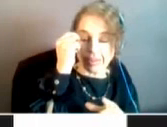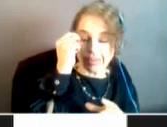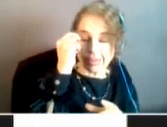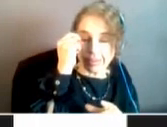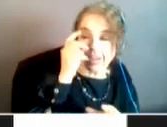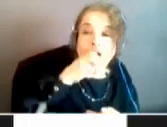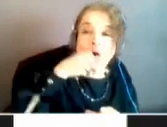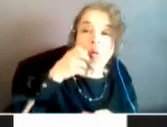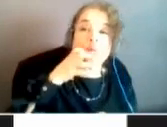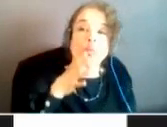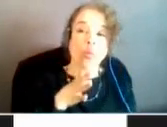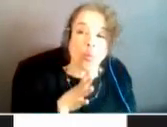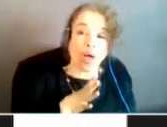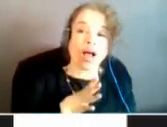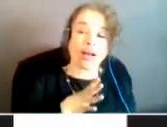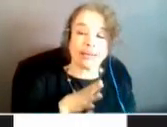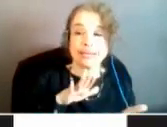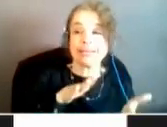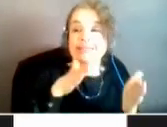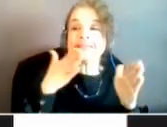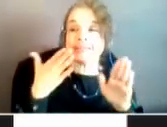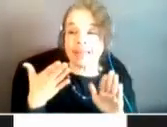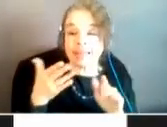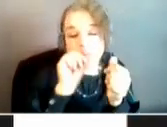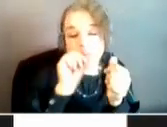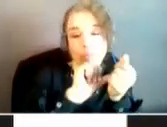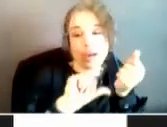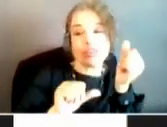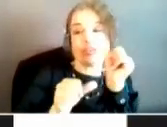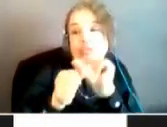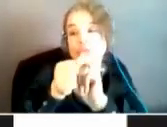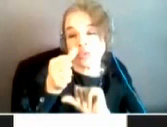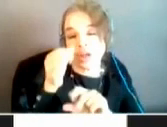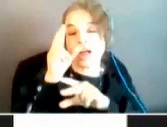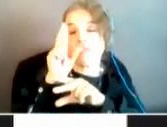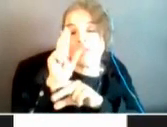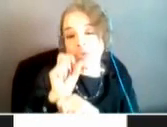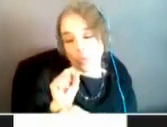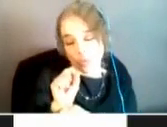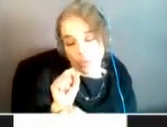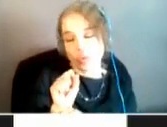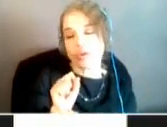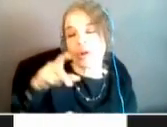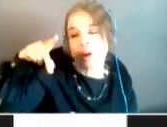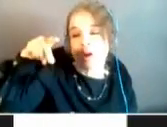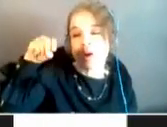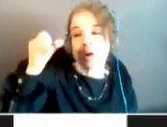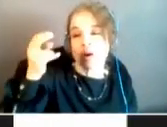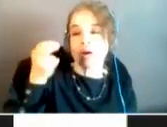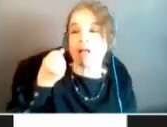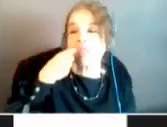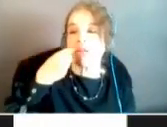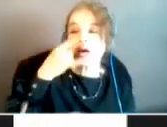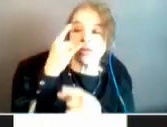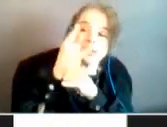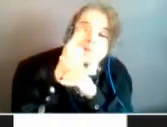that older women who have died by suicide have used, poisons or pills and